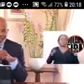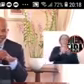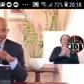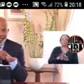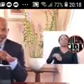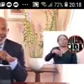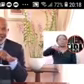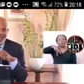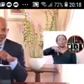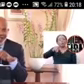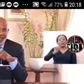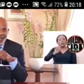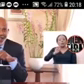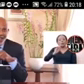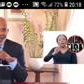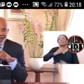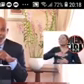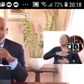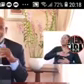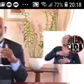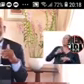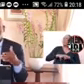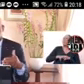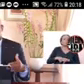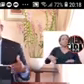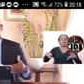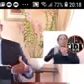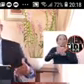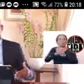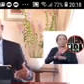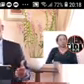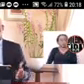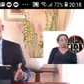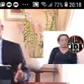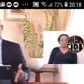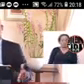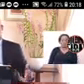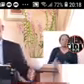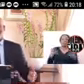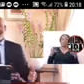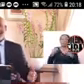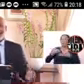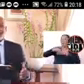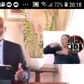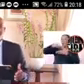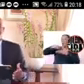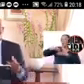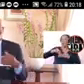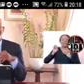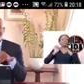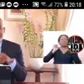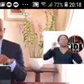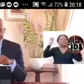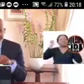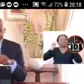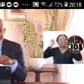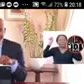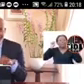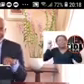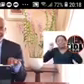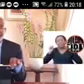closed Saturday and Sunday. The opportunity that you have to do outdoor exercise today and tomorrow, Saturday